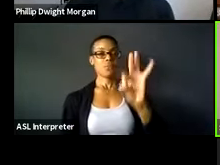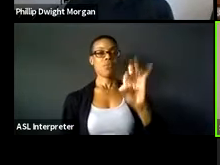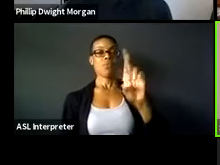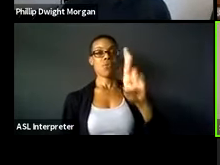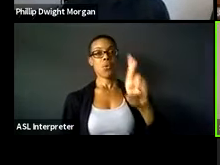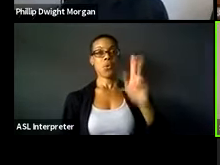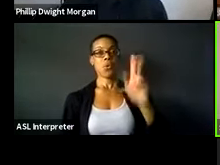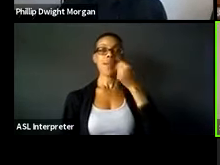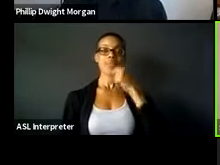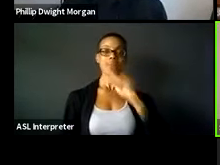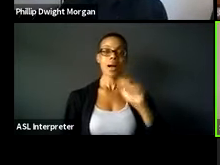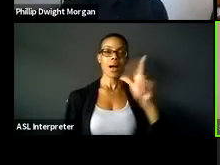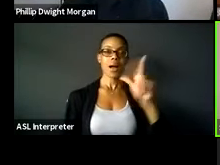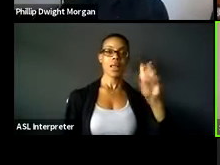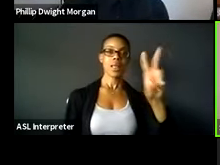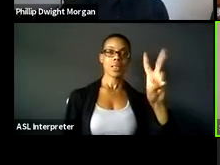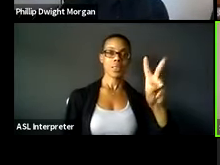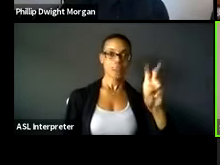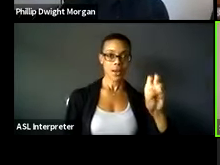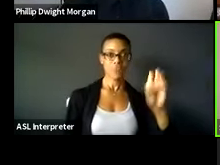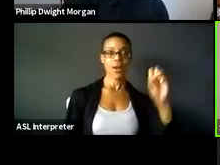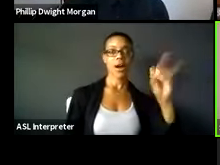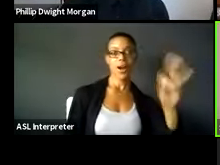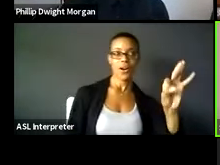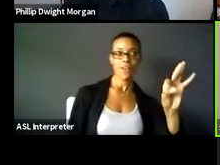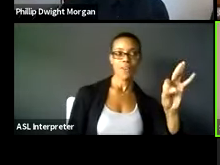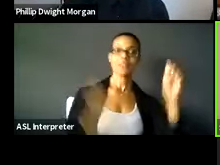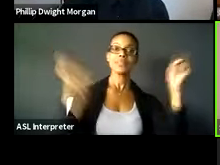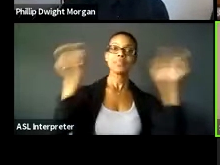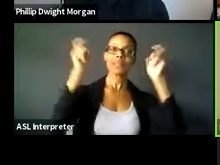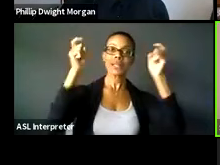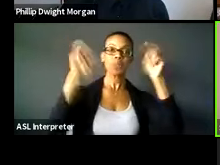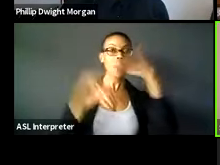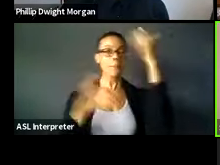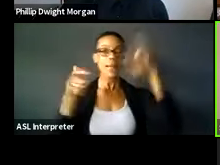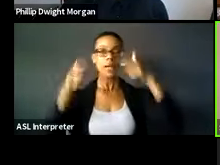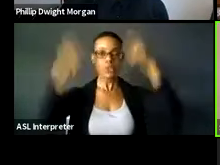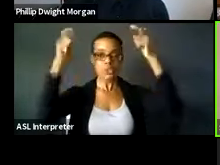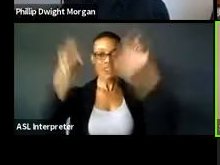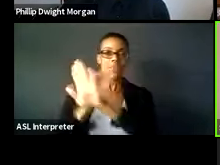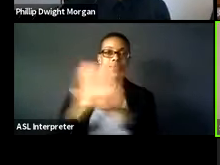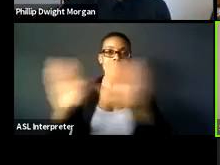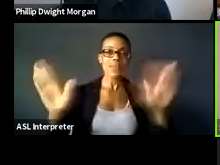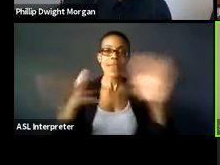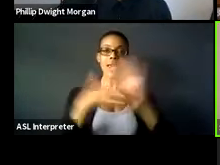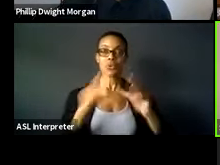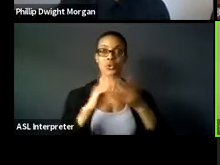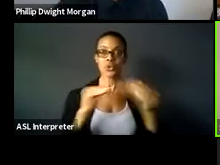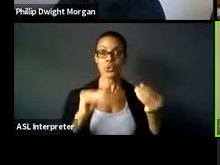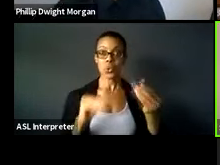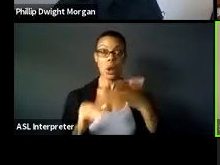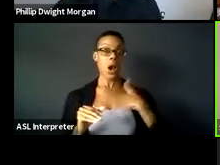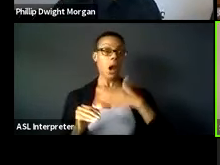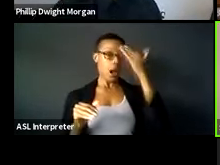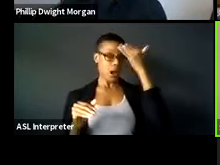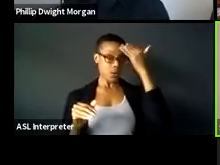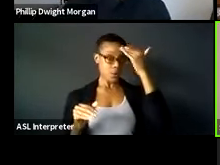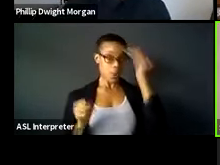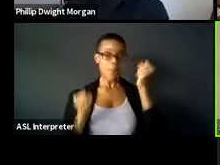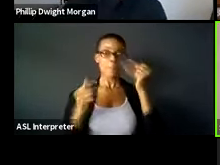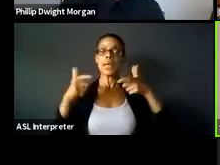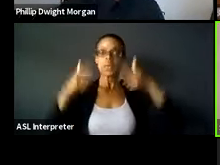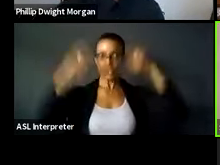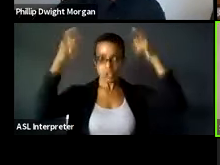about Black, celebrating Black chefs and their stories. Because I know, like the many other chefs, Adrian Forte, Chef